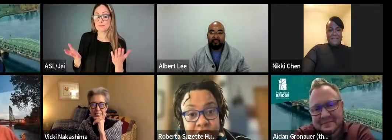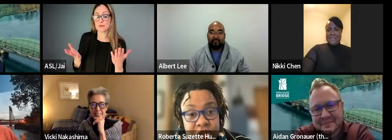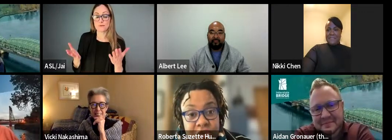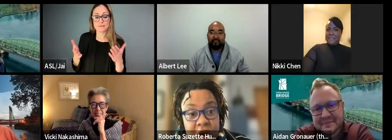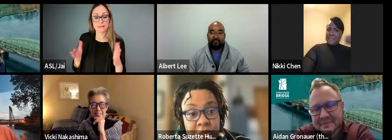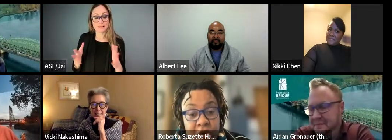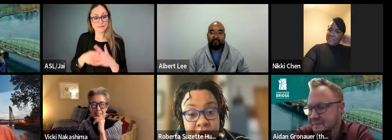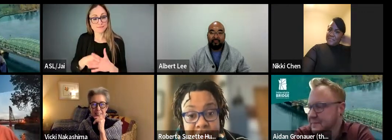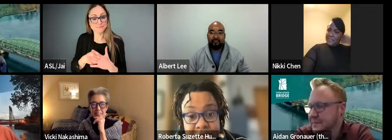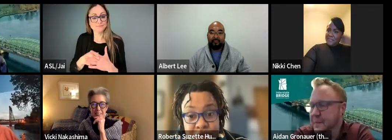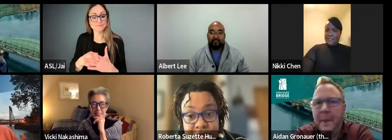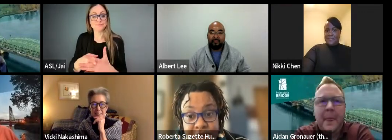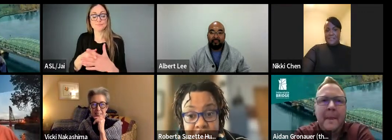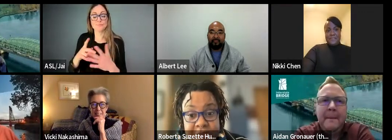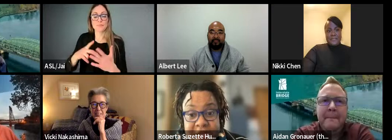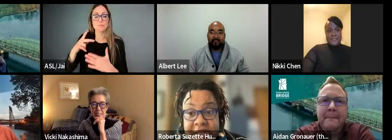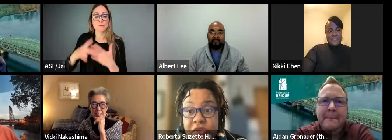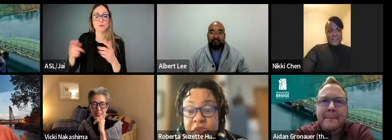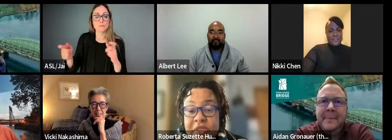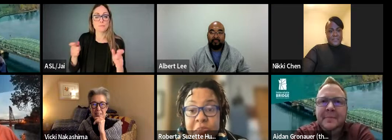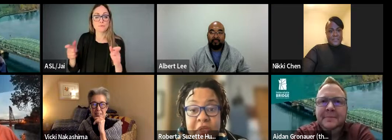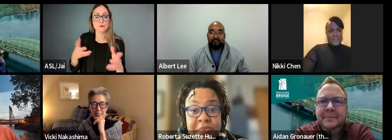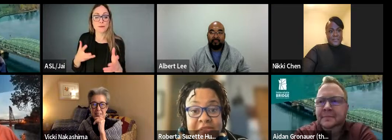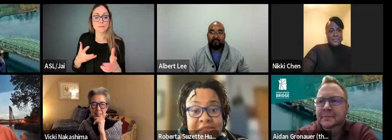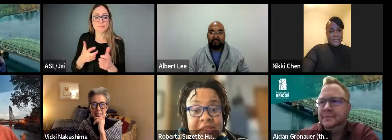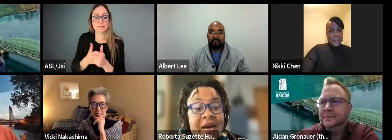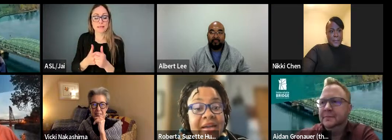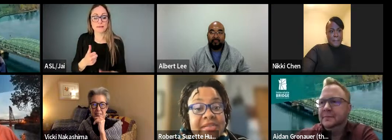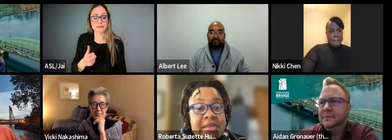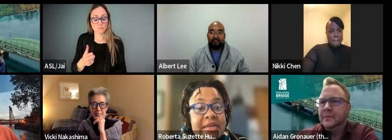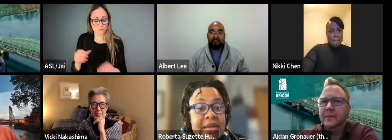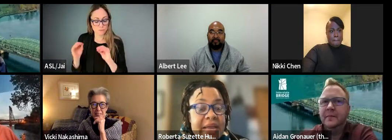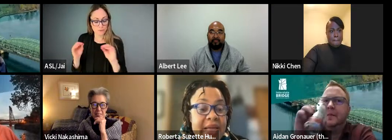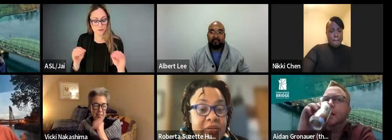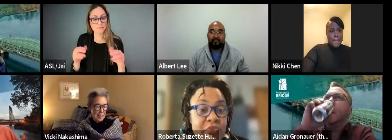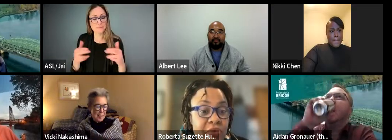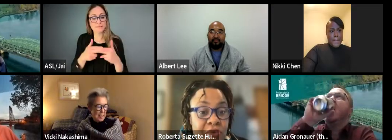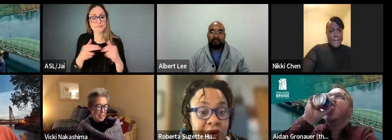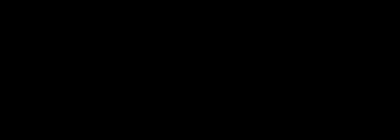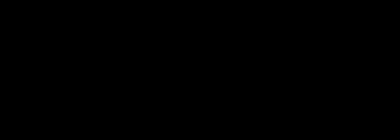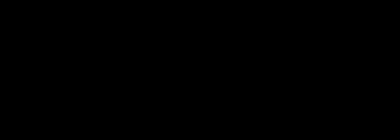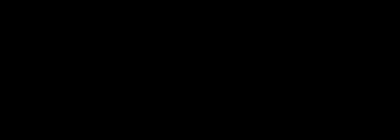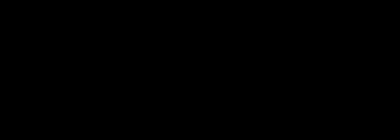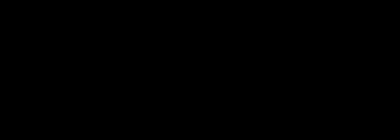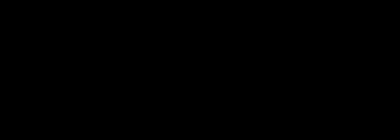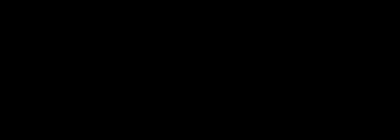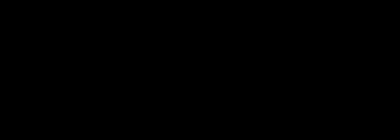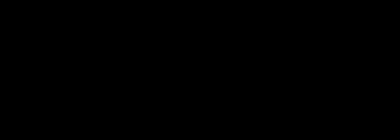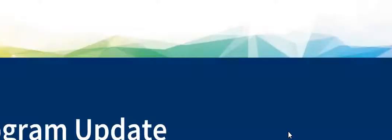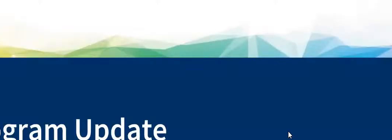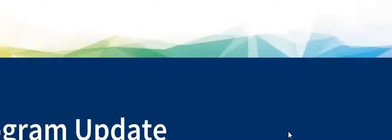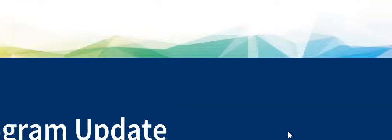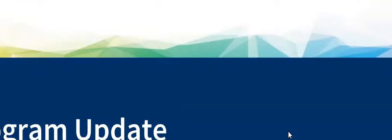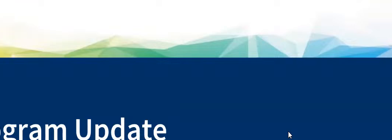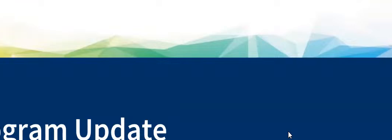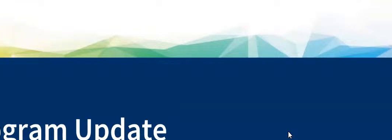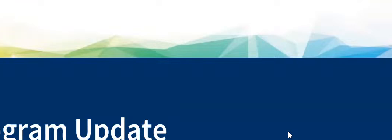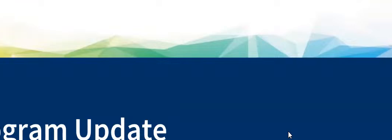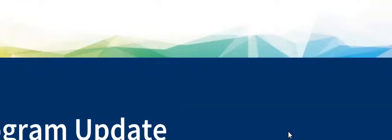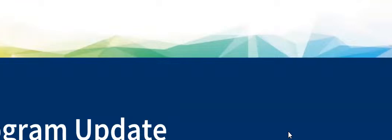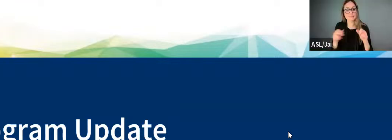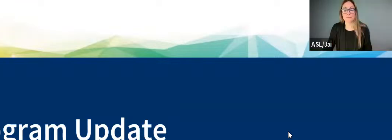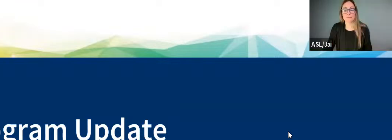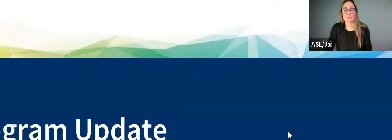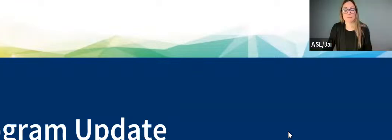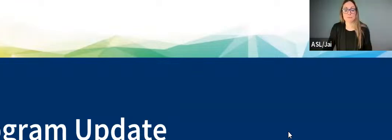launch into our program administrator update. So let's put up the slides, and Ray, you are going to take it